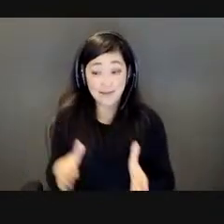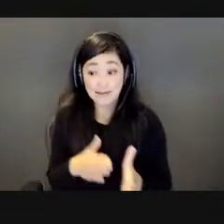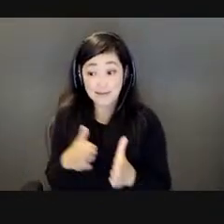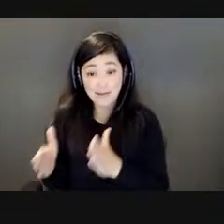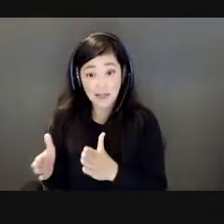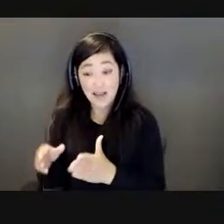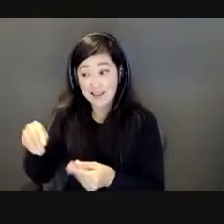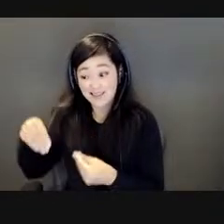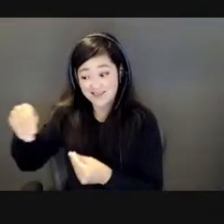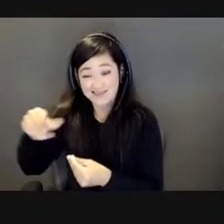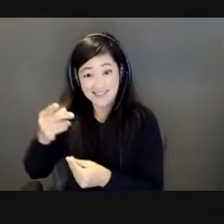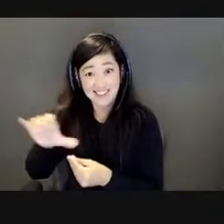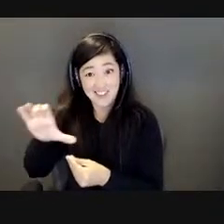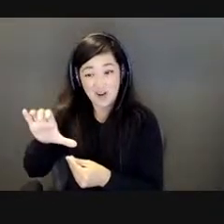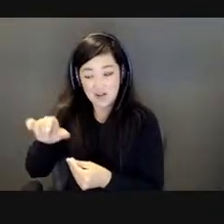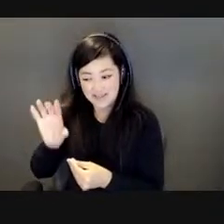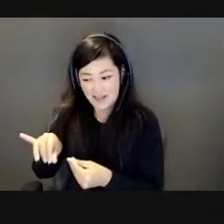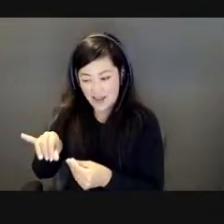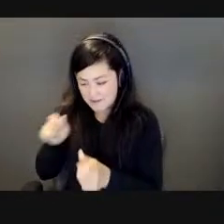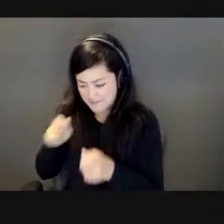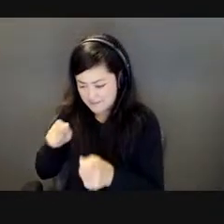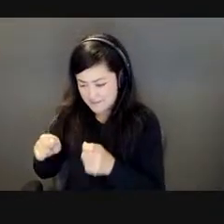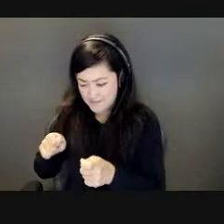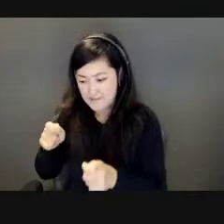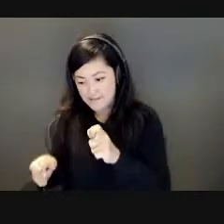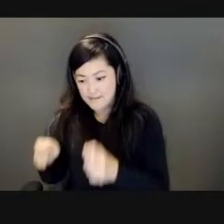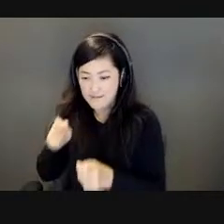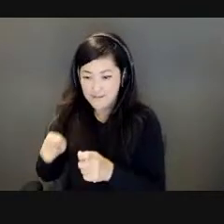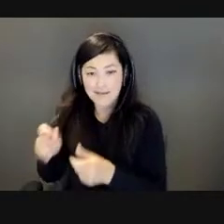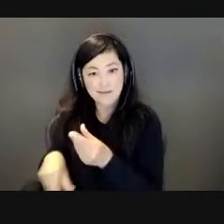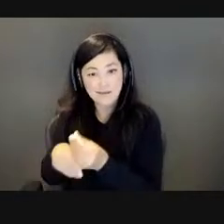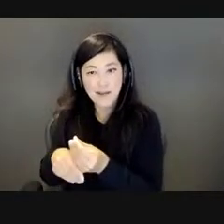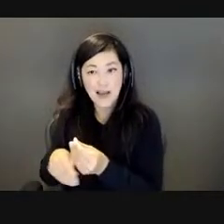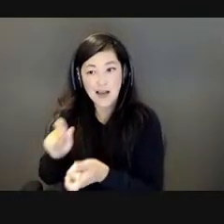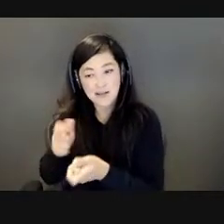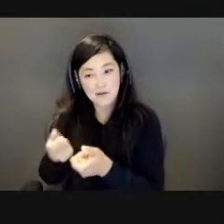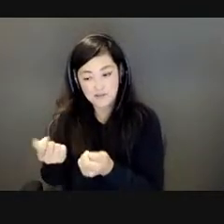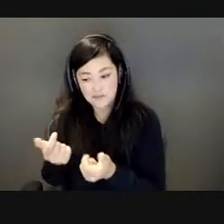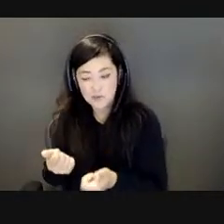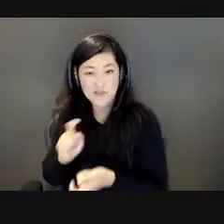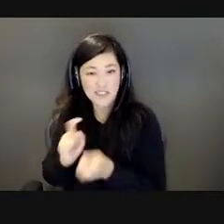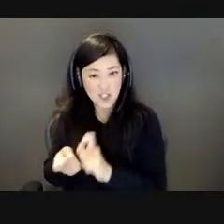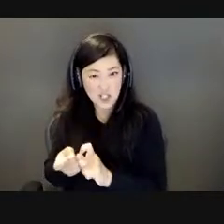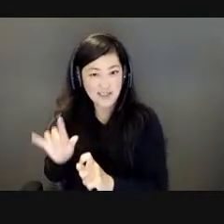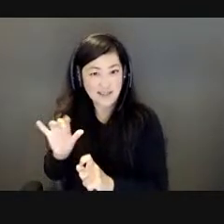adjustments, edits is the responsibility at point number 9 of the technical committee.